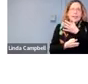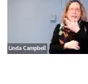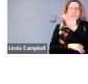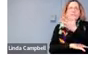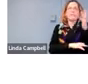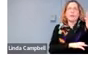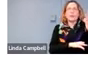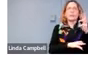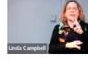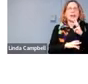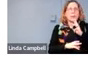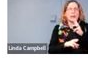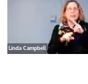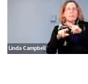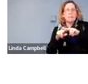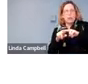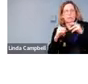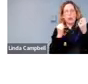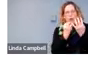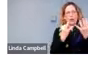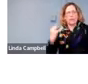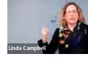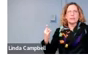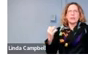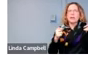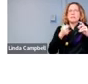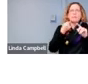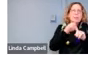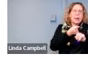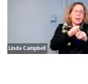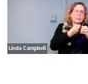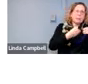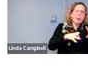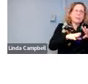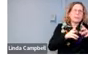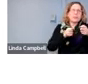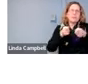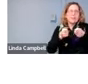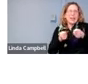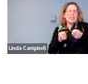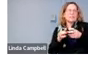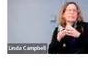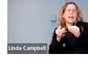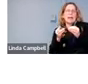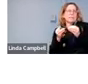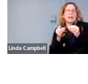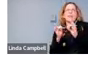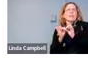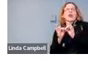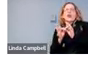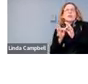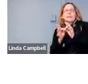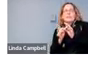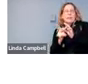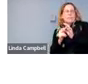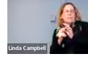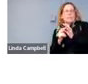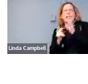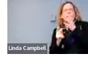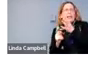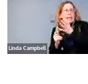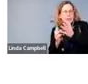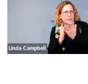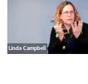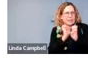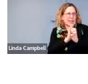impacts, plants, agriculture, forestry, aquatic, marine, all of these different sectors, and how it impacts